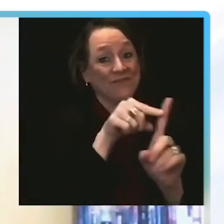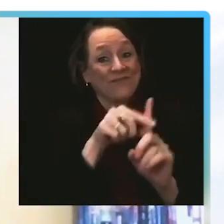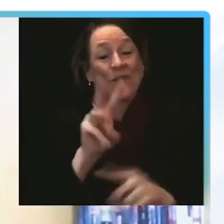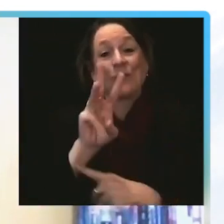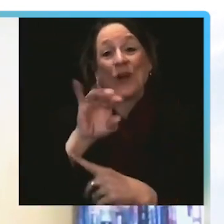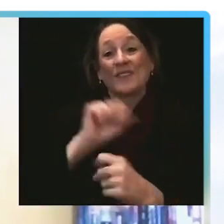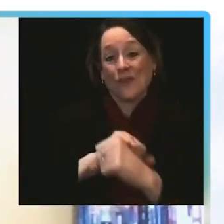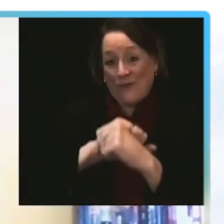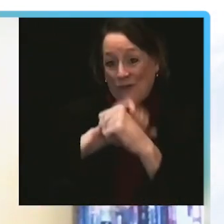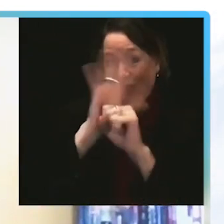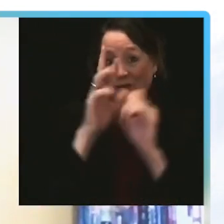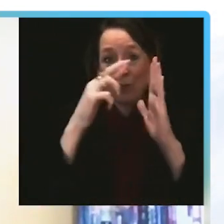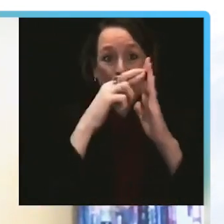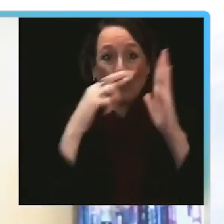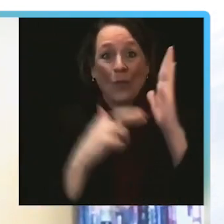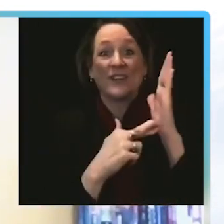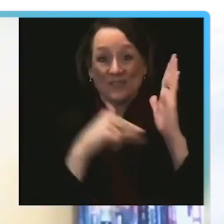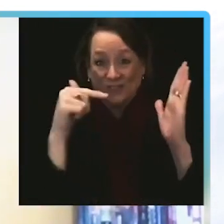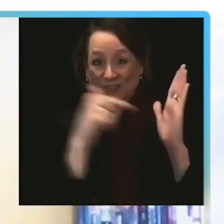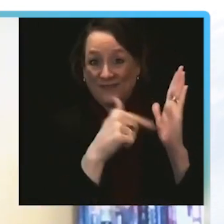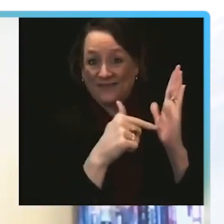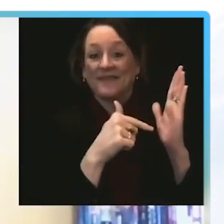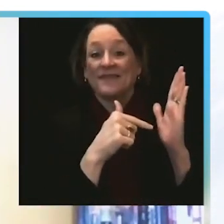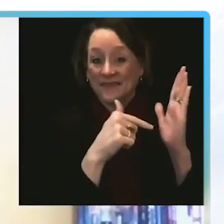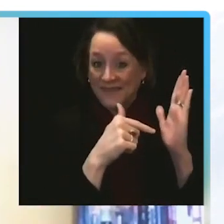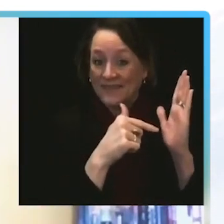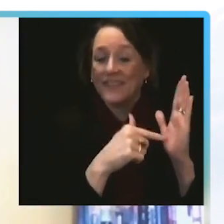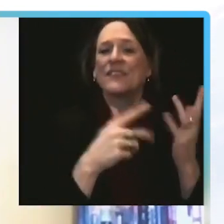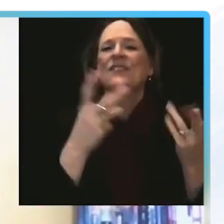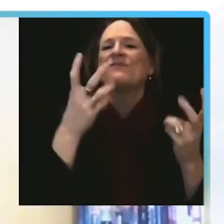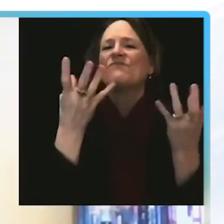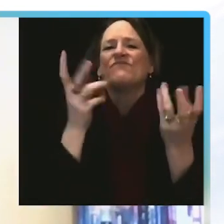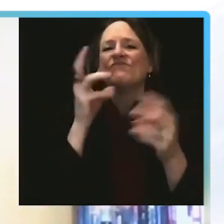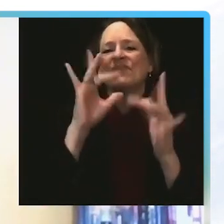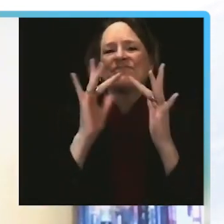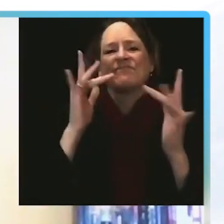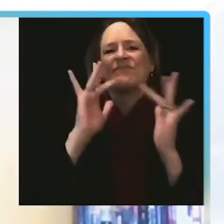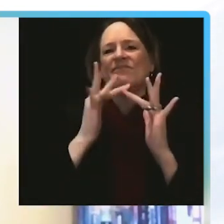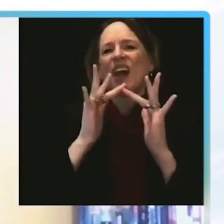software available to local and tribal health departments to help streamline the